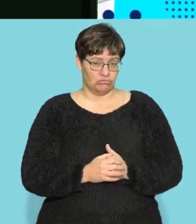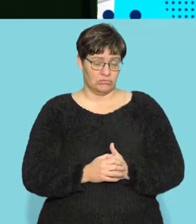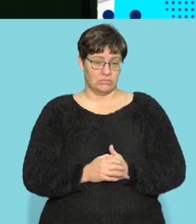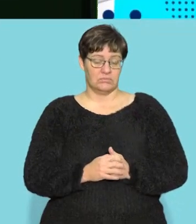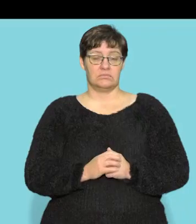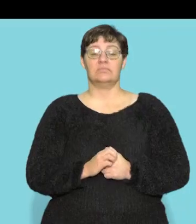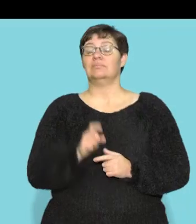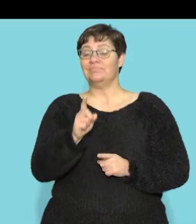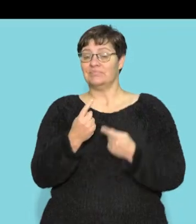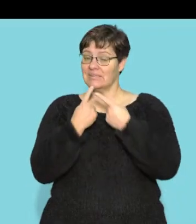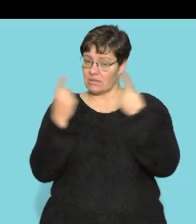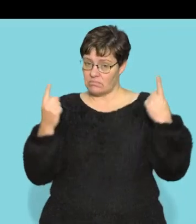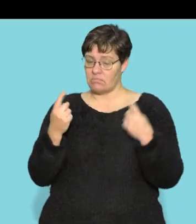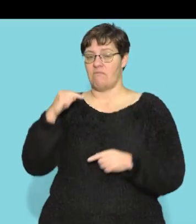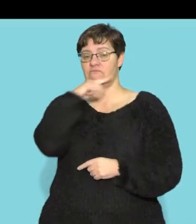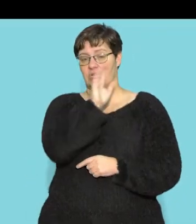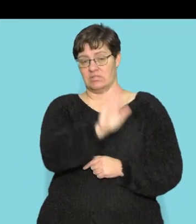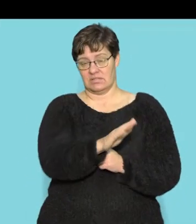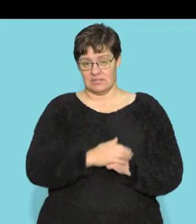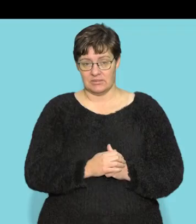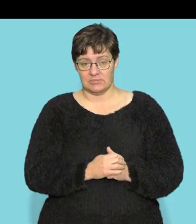statement would be false.